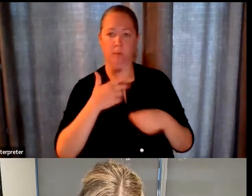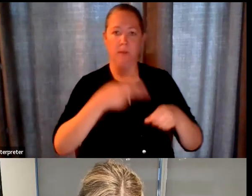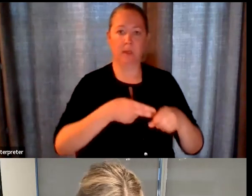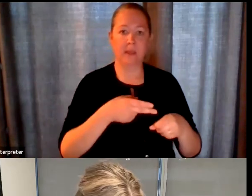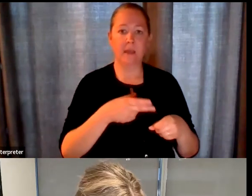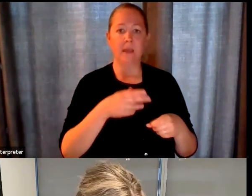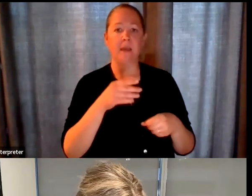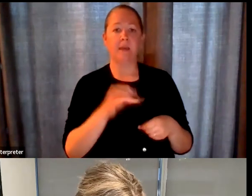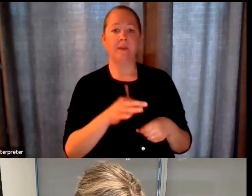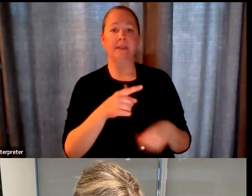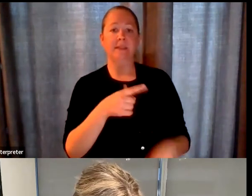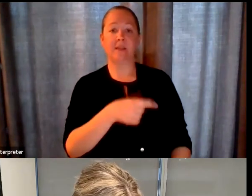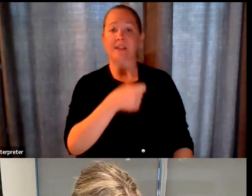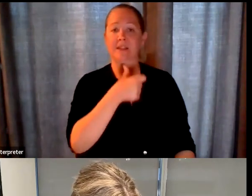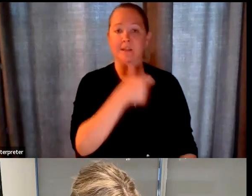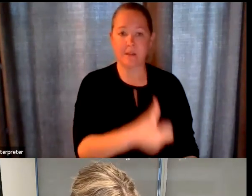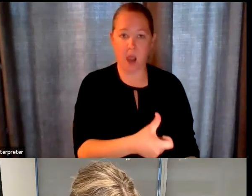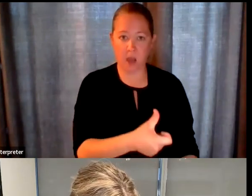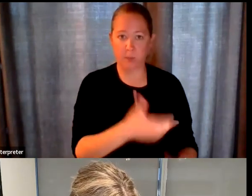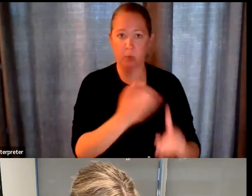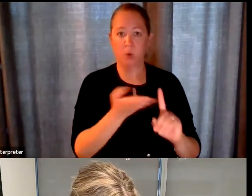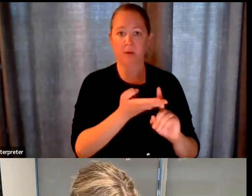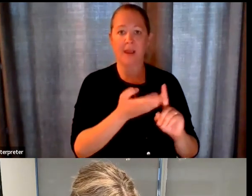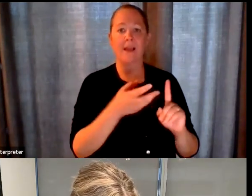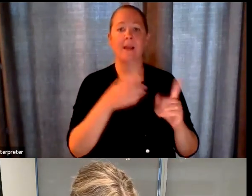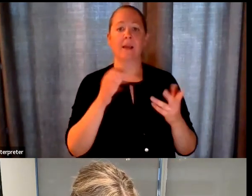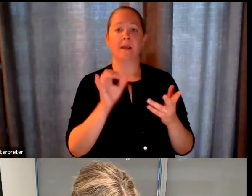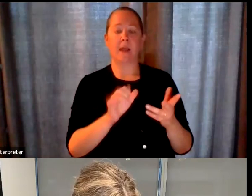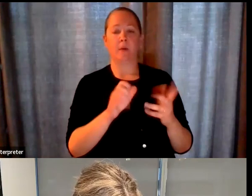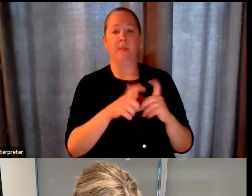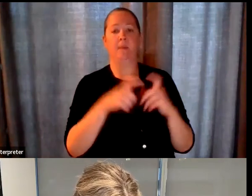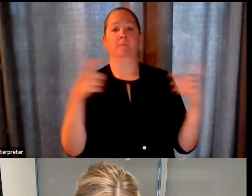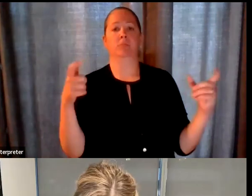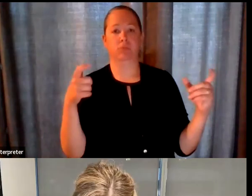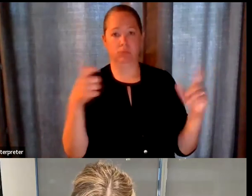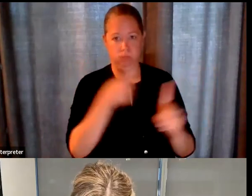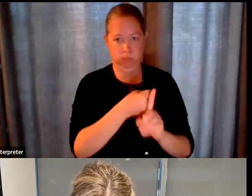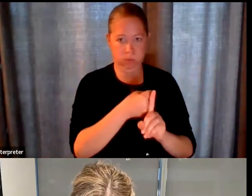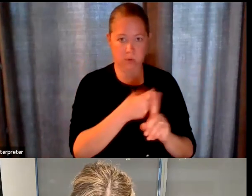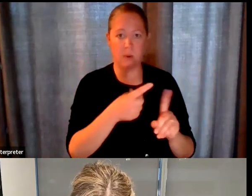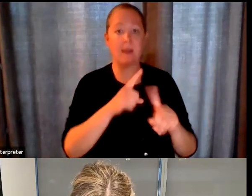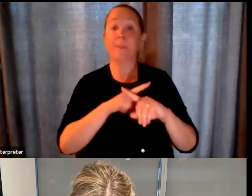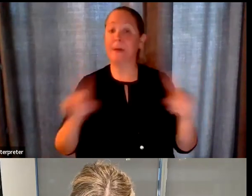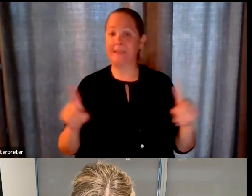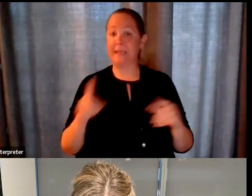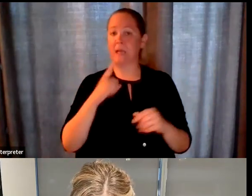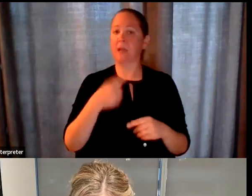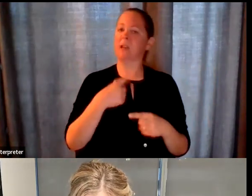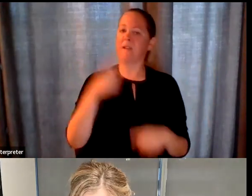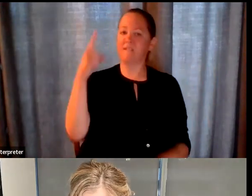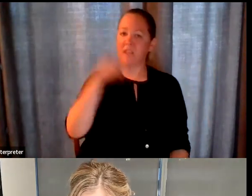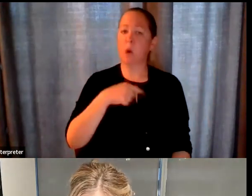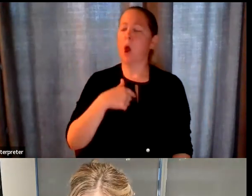wasn't coercive, that would be a huge, huge blow. Instead, he said that this fictional thing where Kennedy prays privately, on his